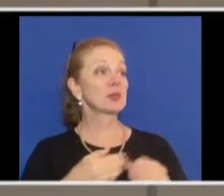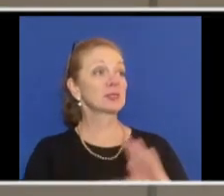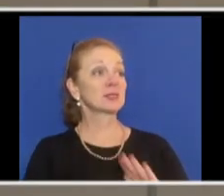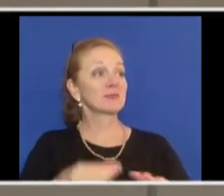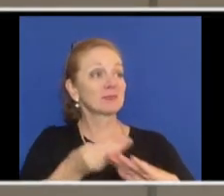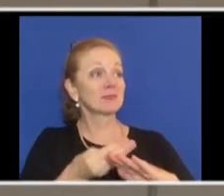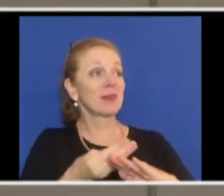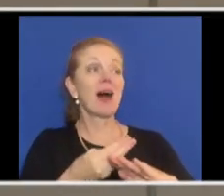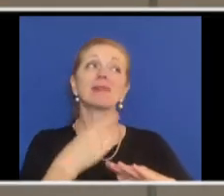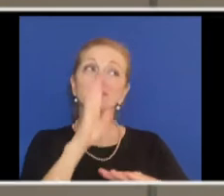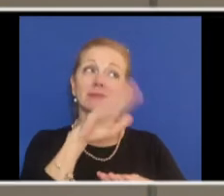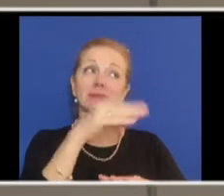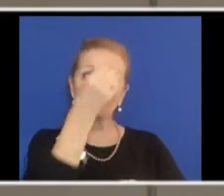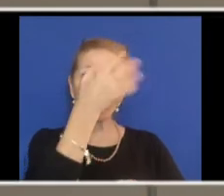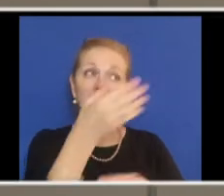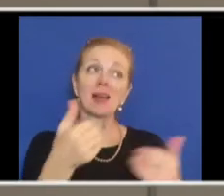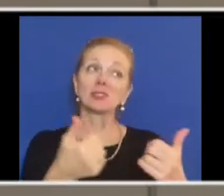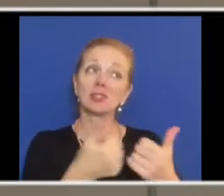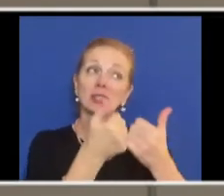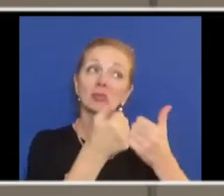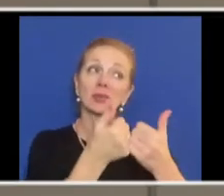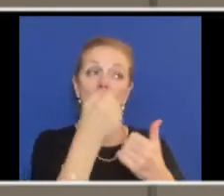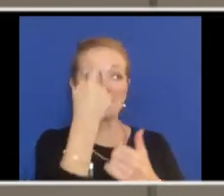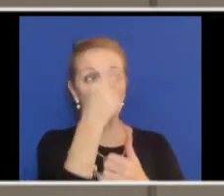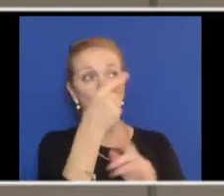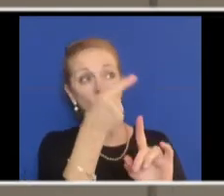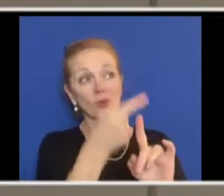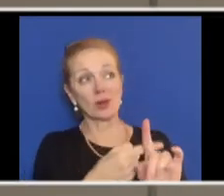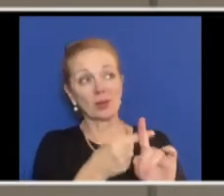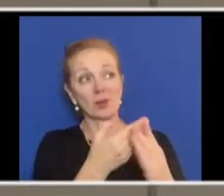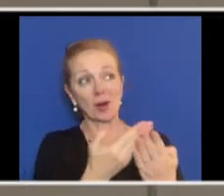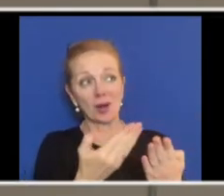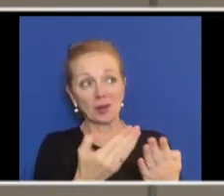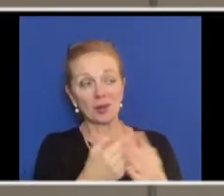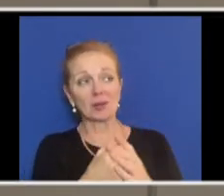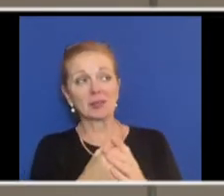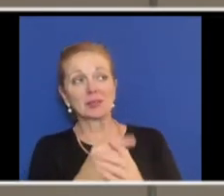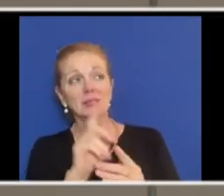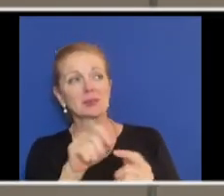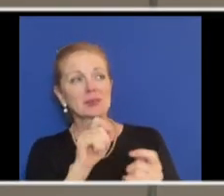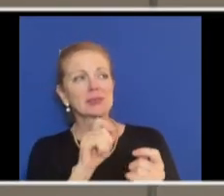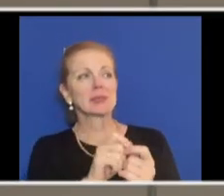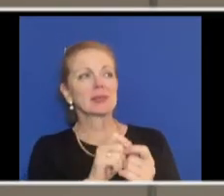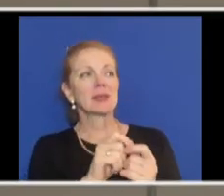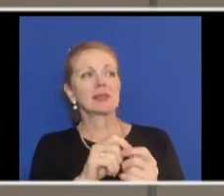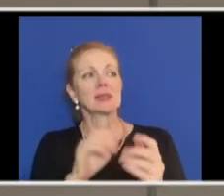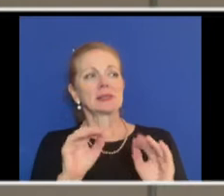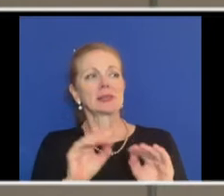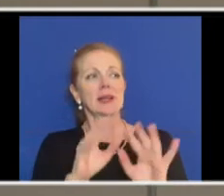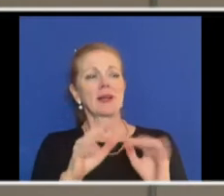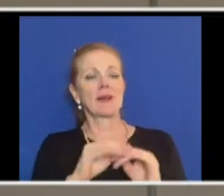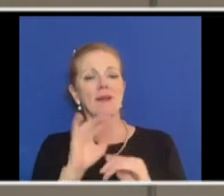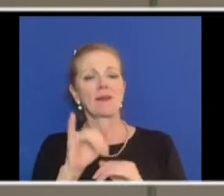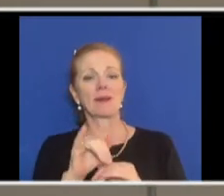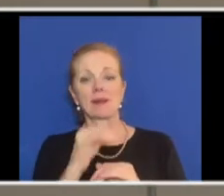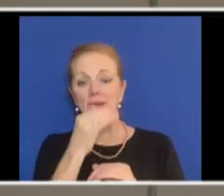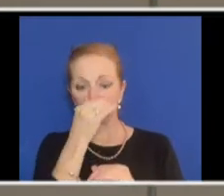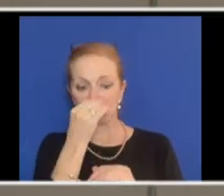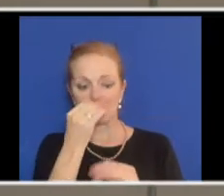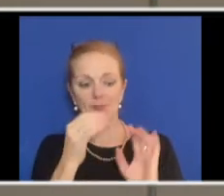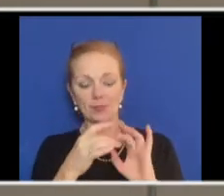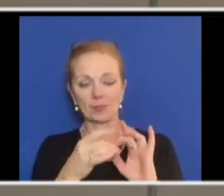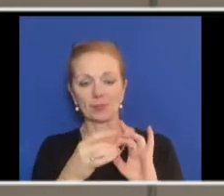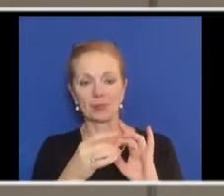for rent products but I have a very specific question that I need clarification on and that was regarding